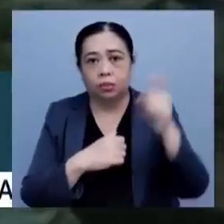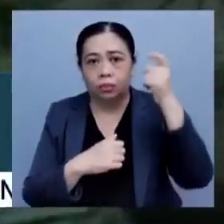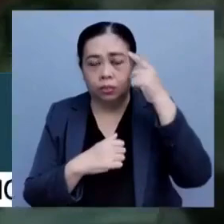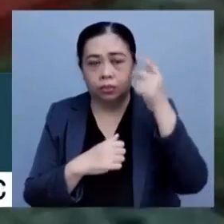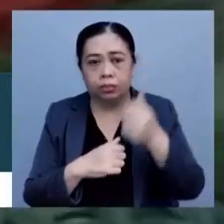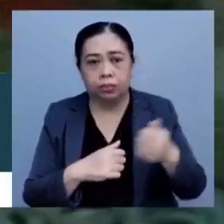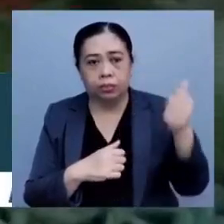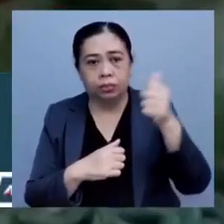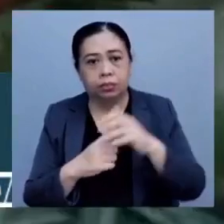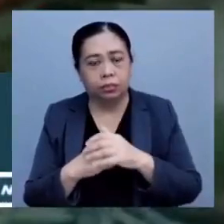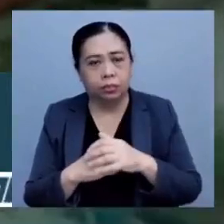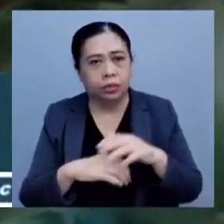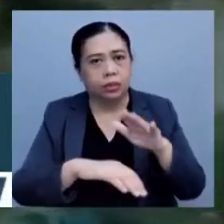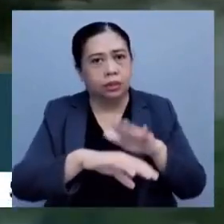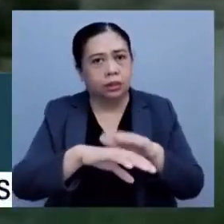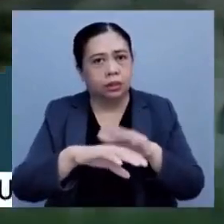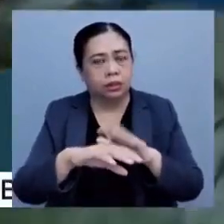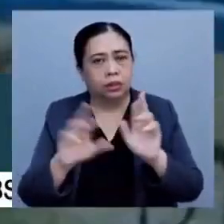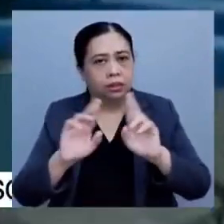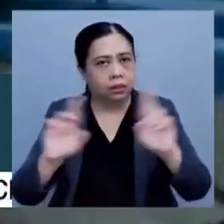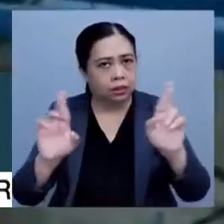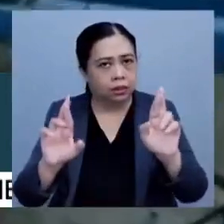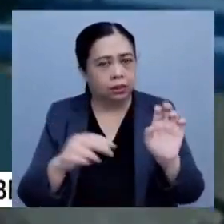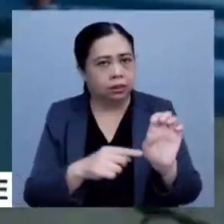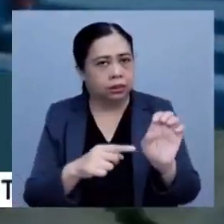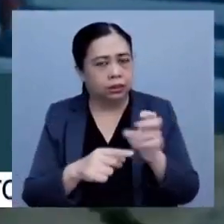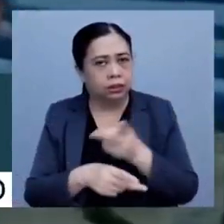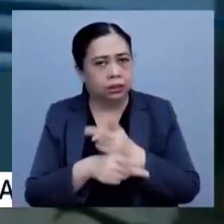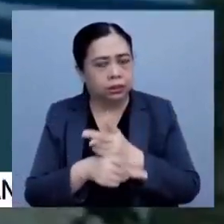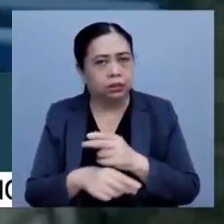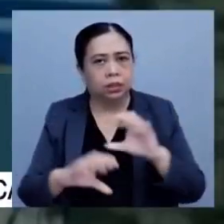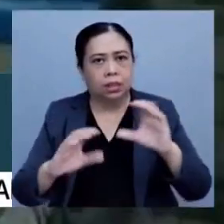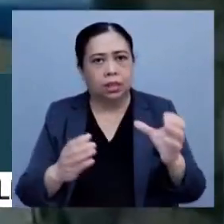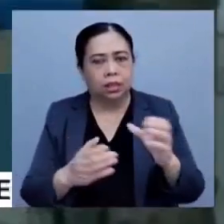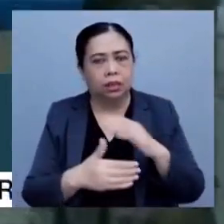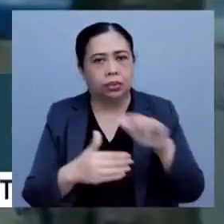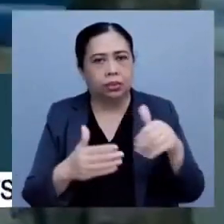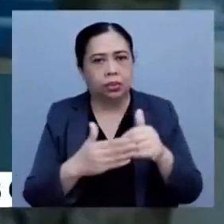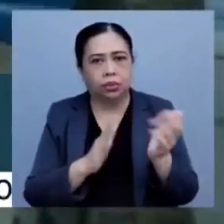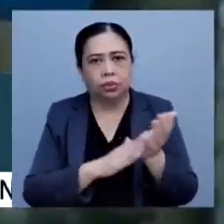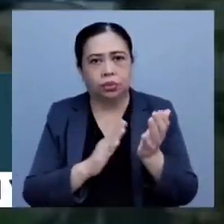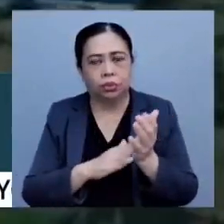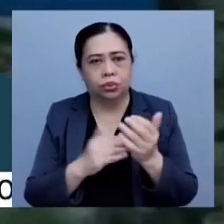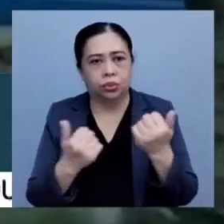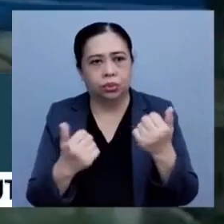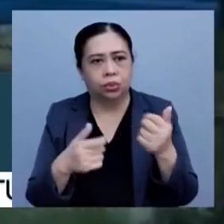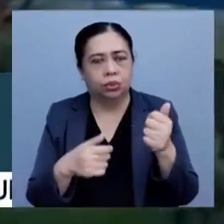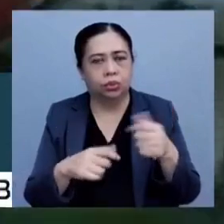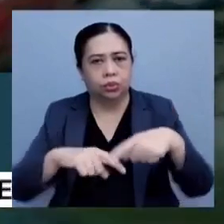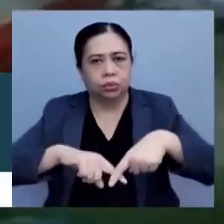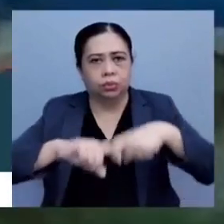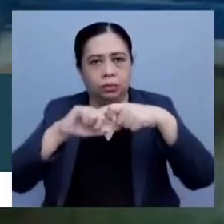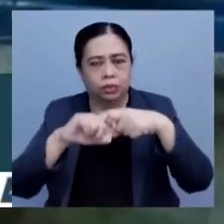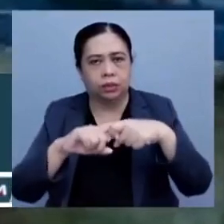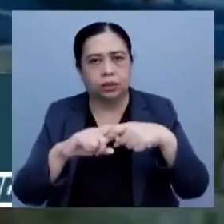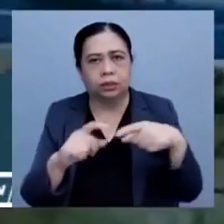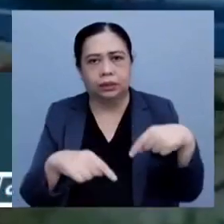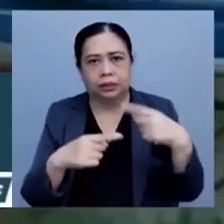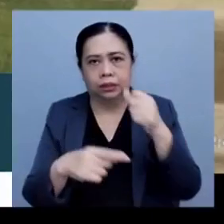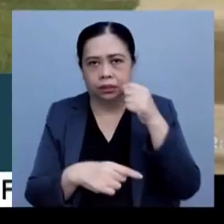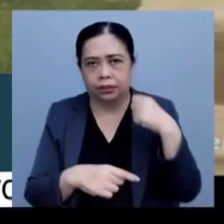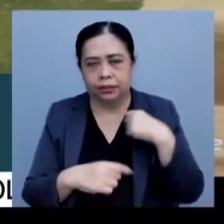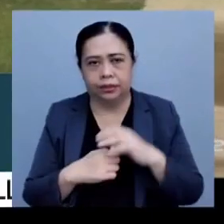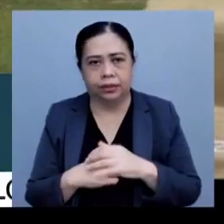residents to prepare and be cautious. Classes at all levels of schools have also been suspended there since yesterday. That's